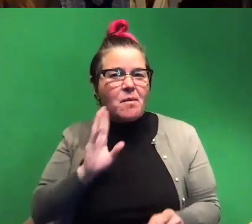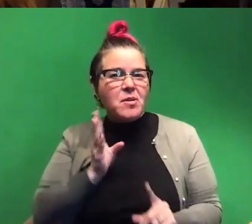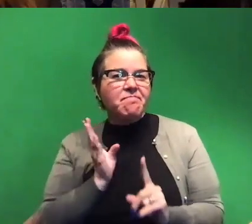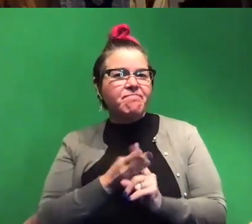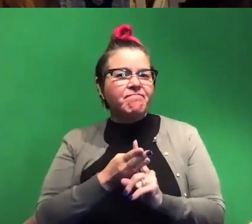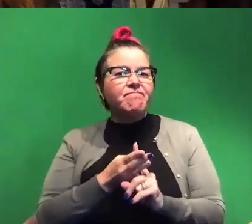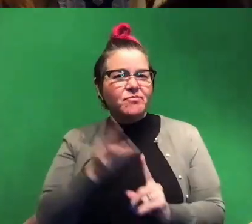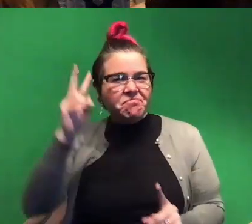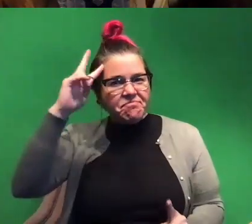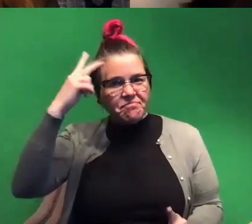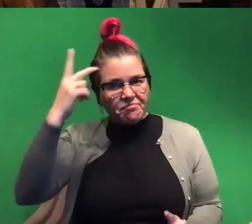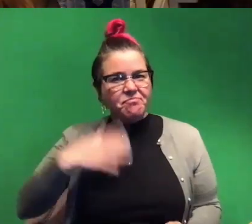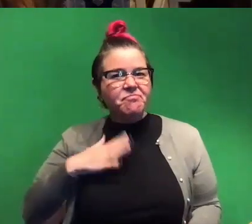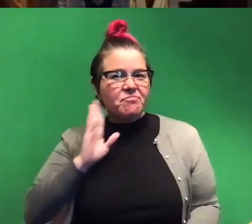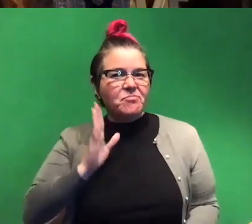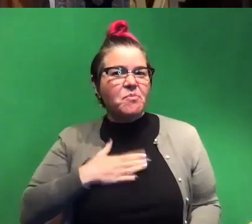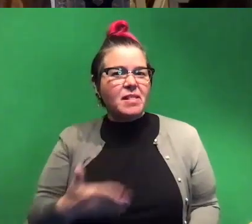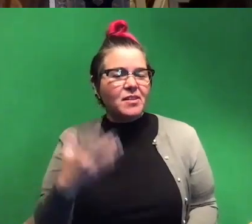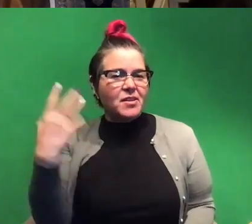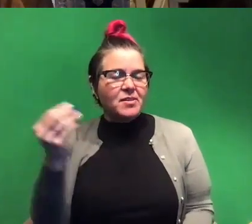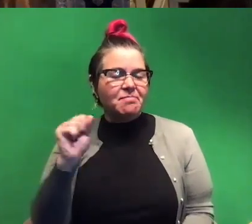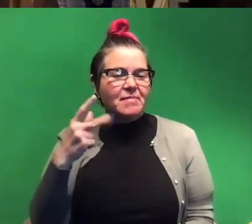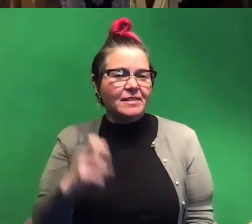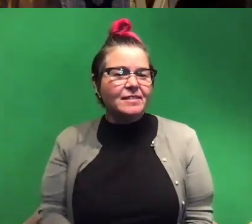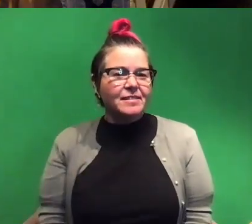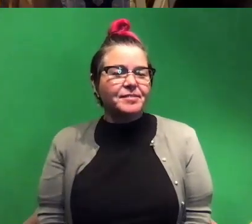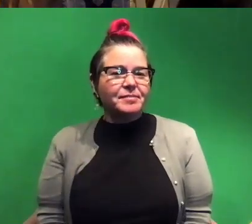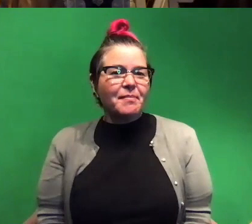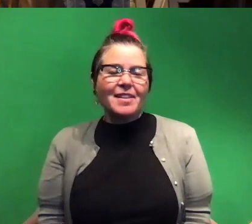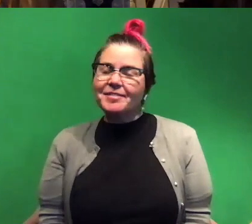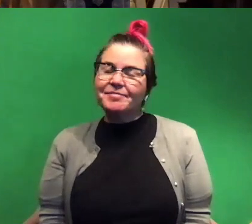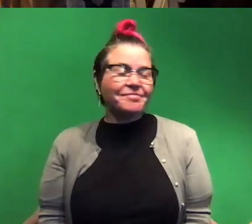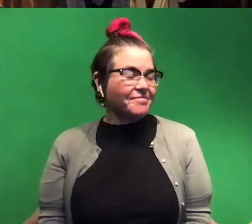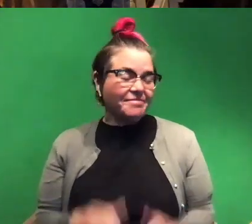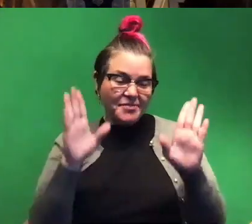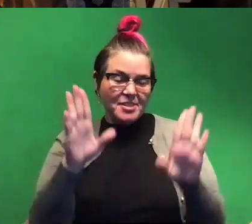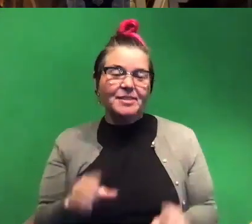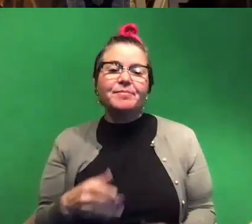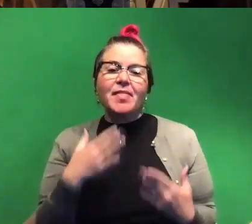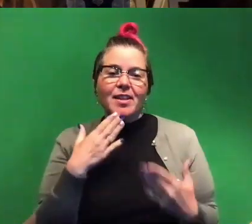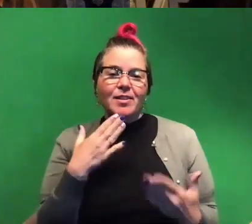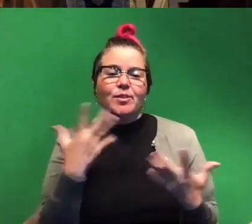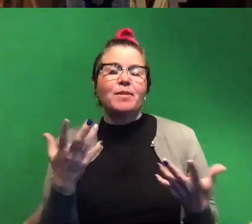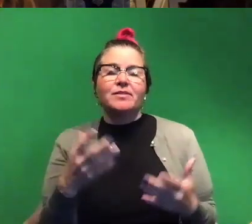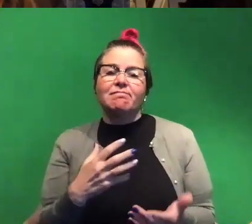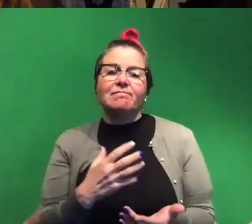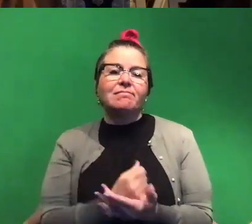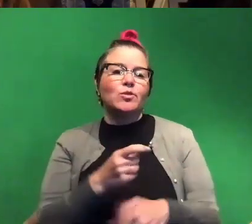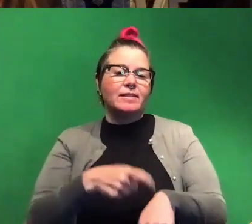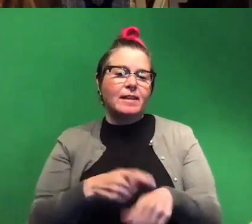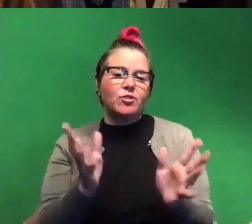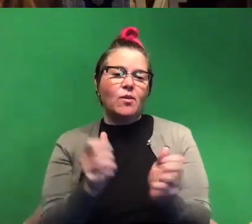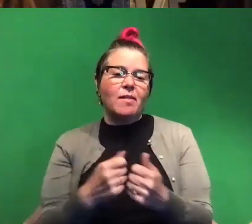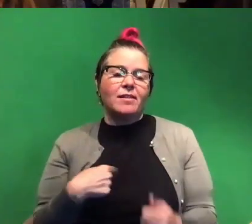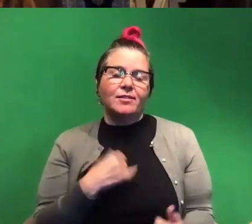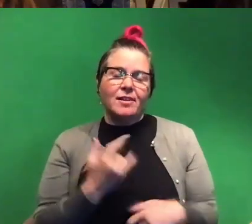that makes me think like, fine, I'll do it. That's awesome. Thanks so much for taking the time to talk with us today. This was really,